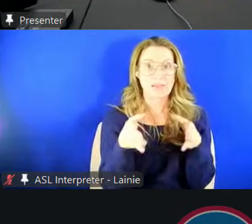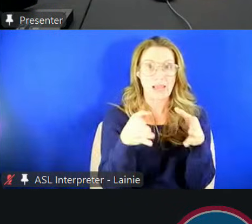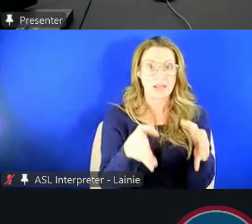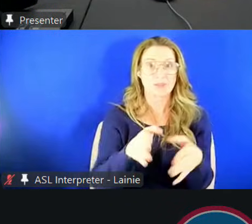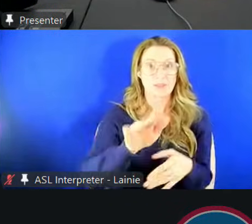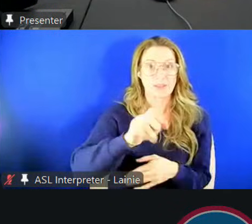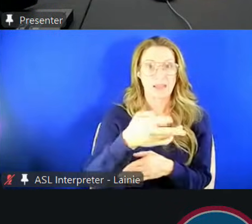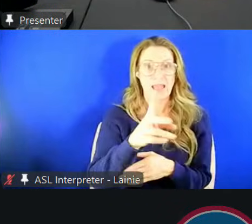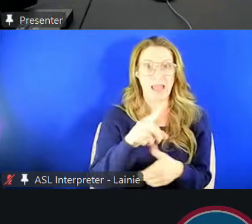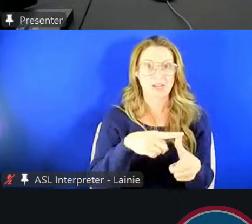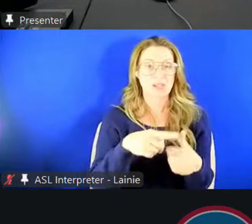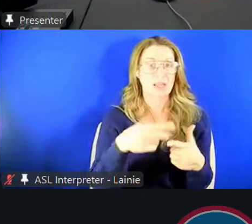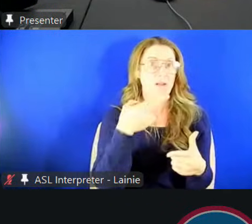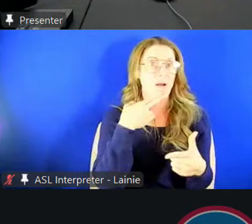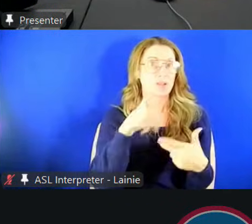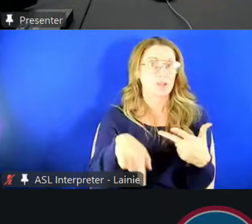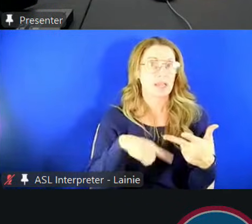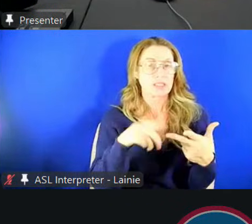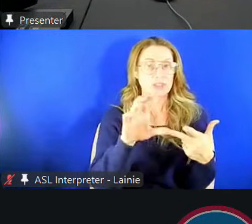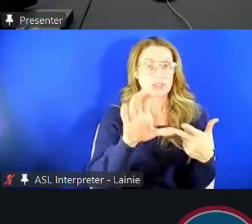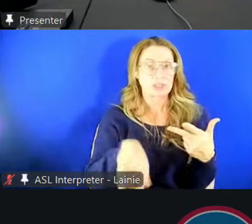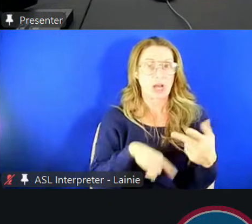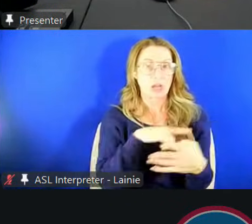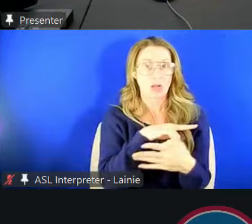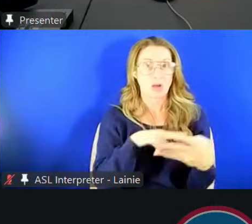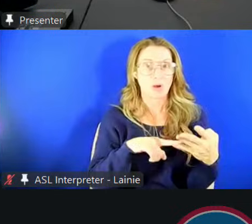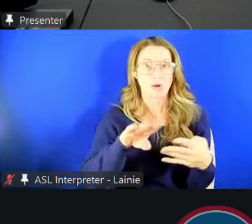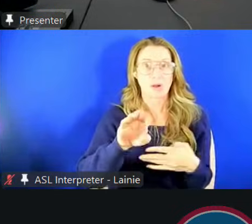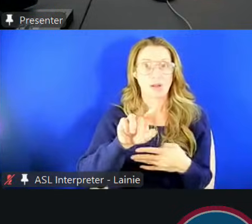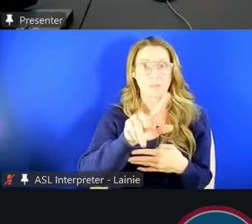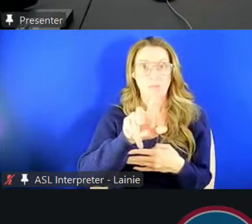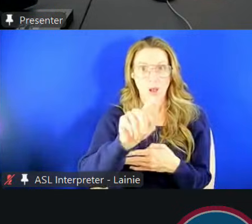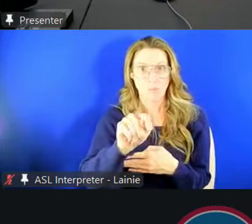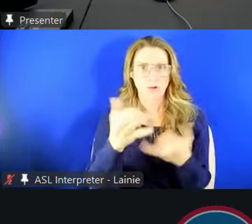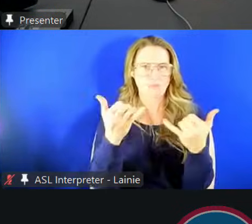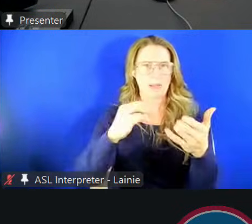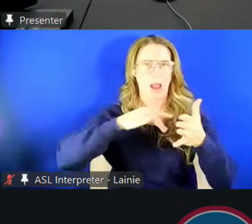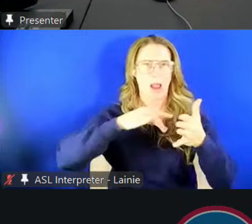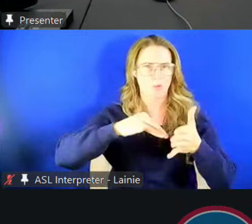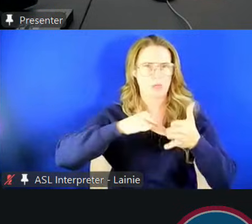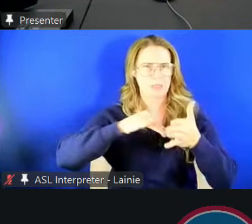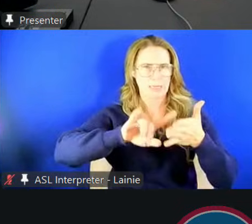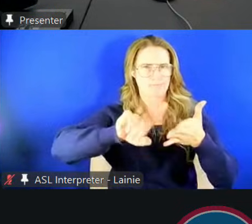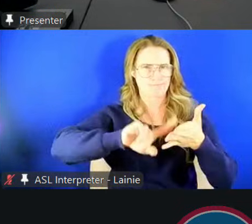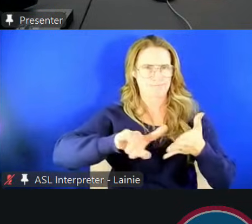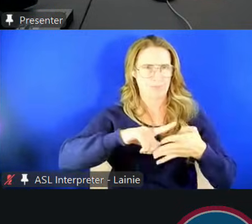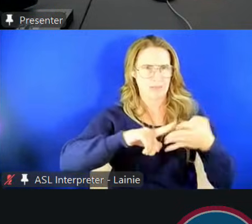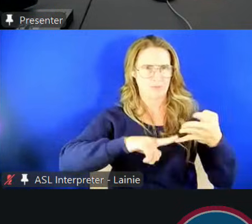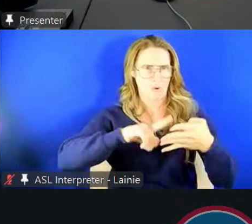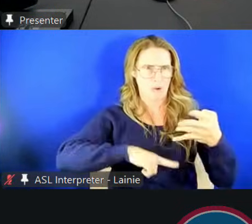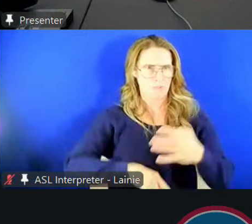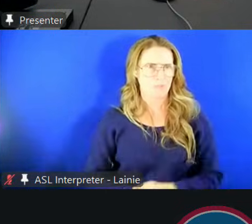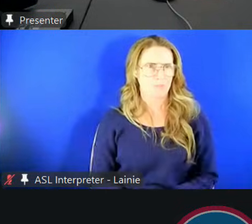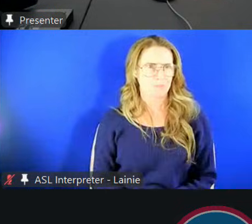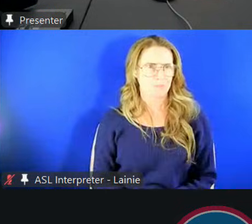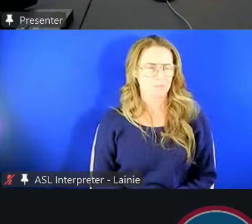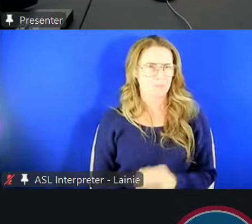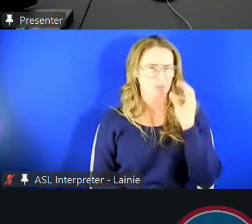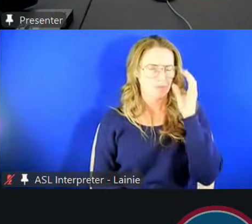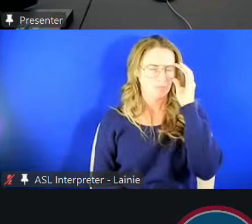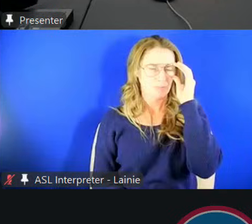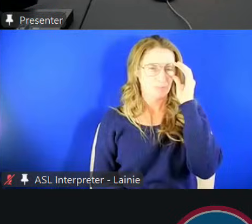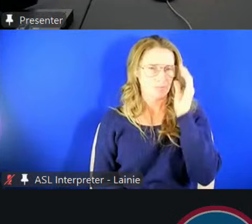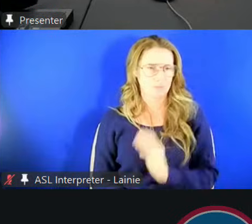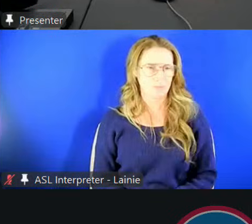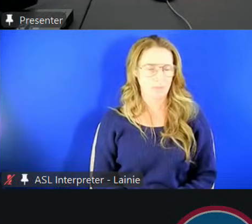Halsted, Chicago, and Belmont are under study now. What's also different and,